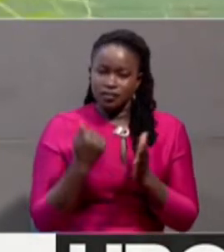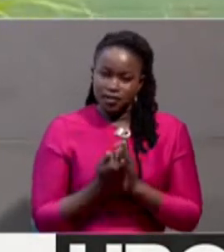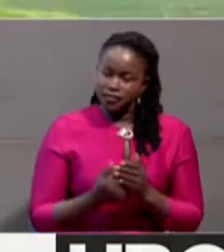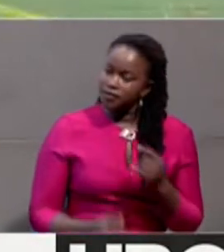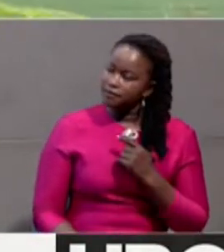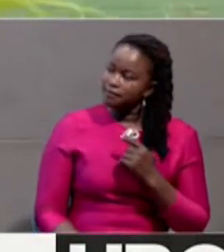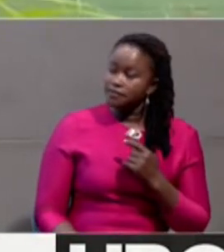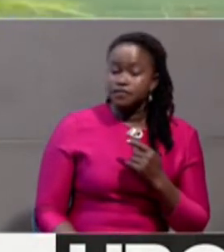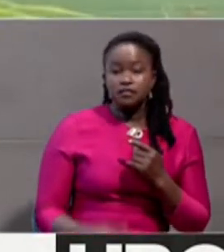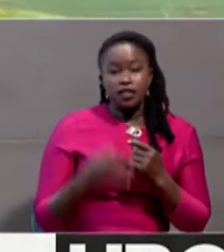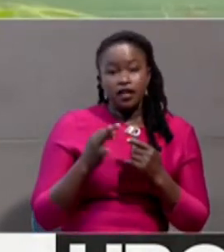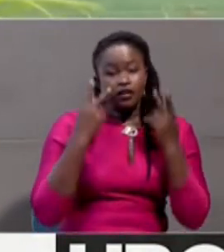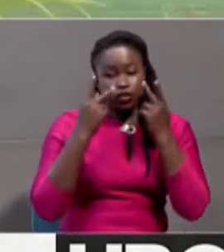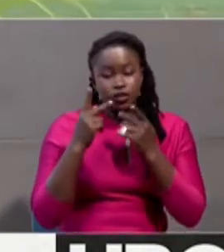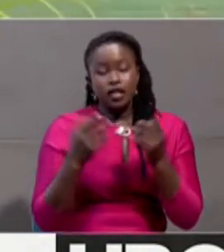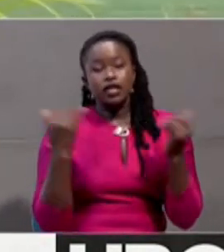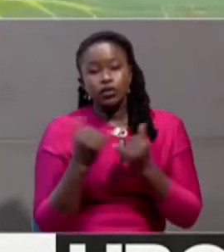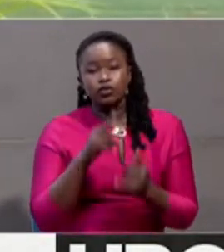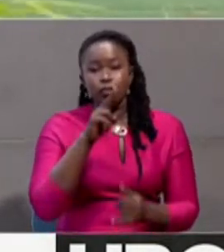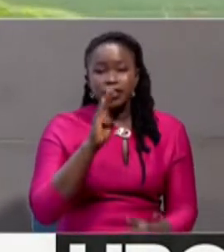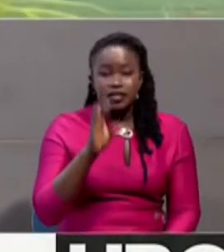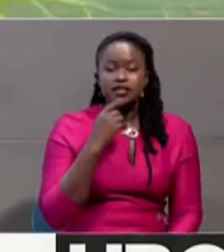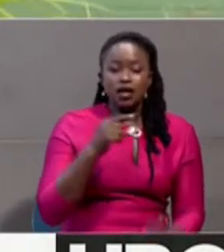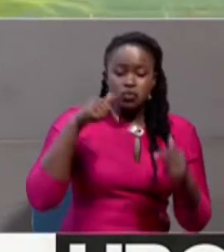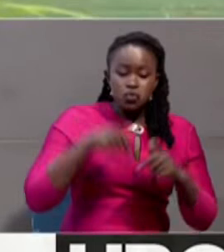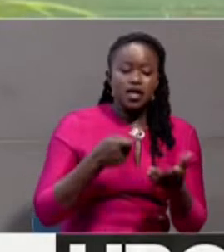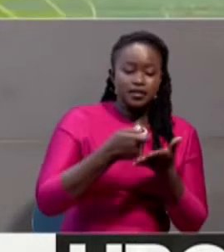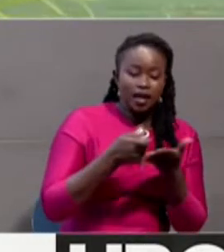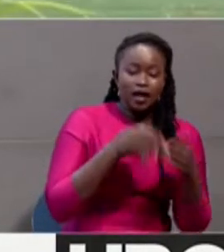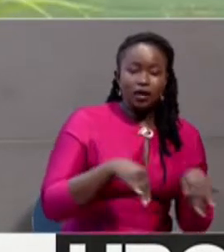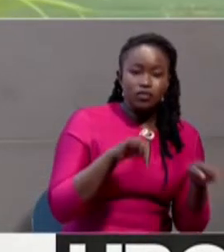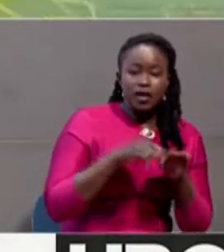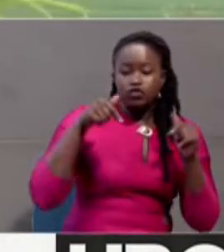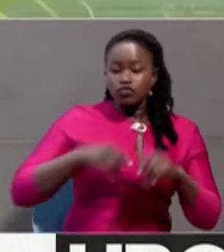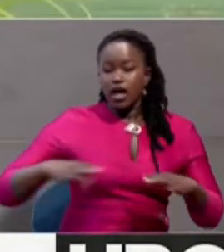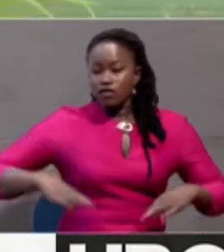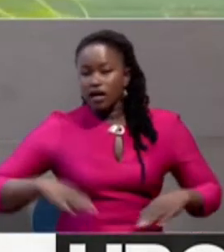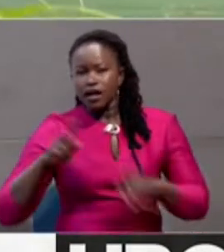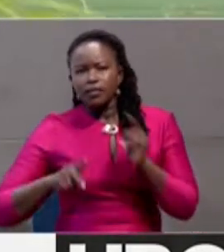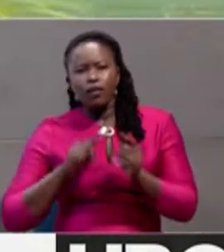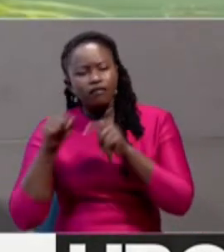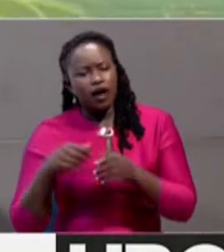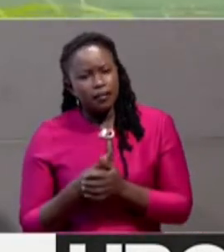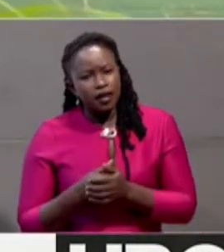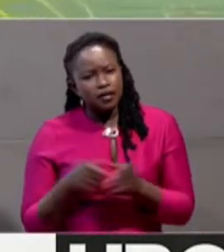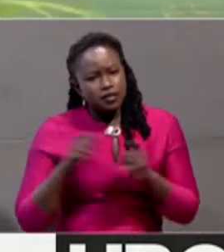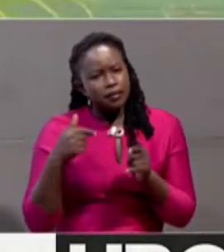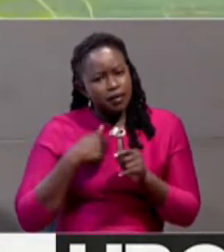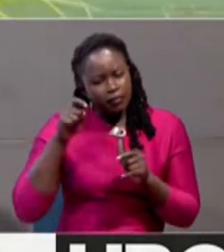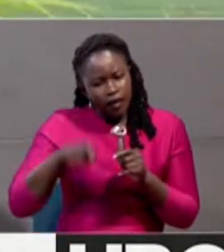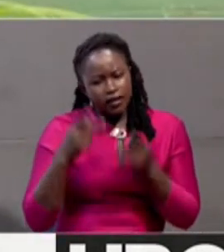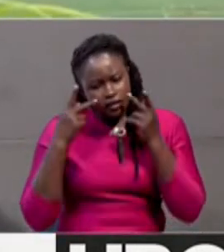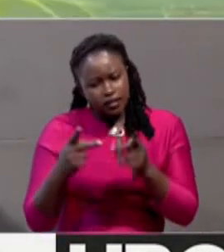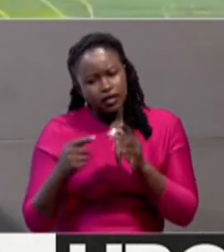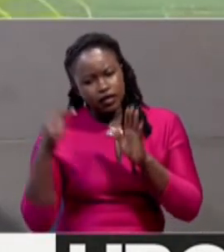see the news on UBC that today they have signed an agreement, today the Russians have come. I need to see the details that, what